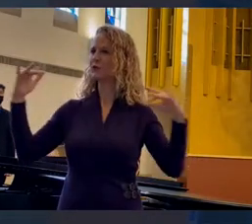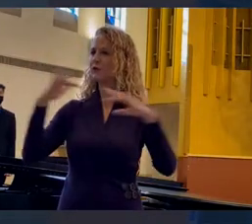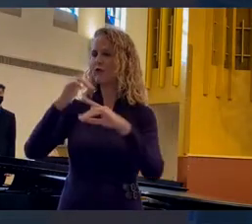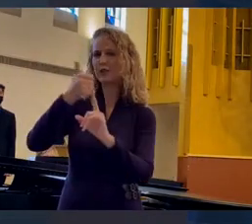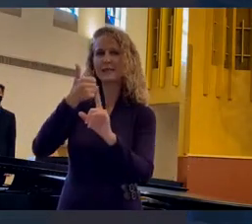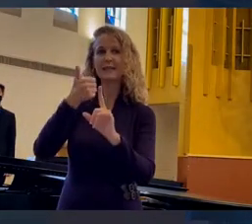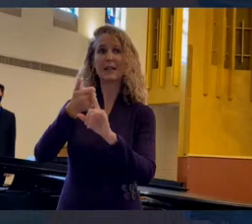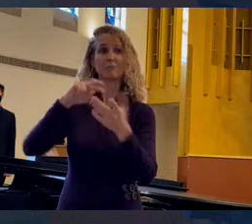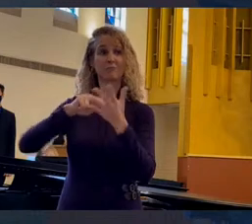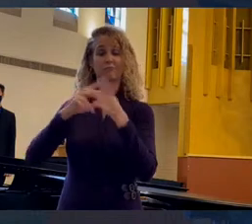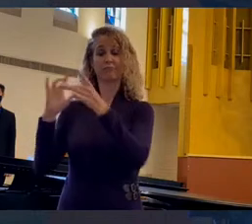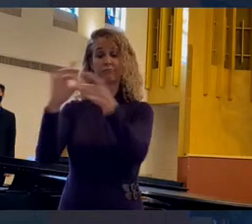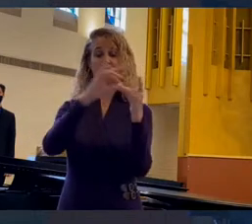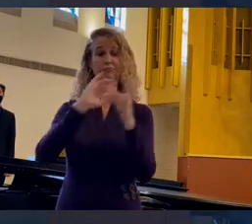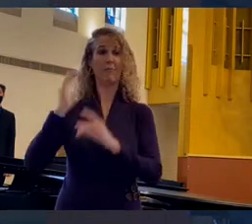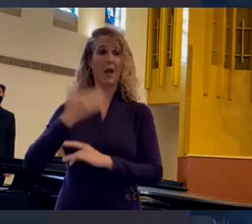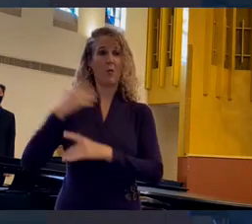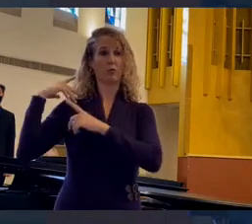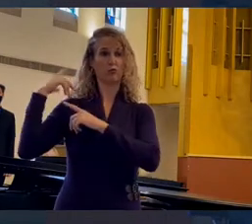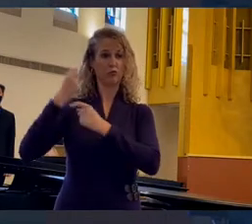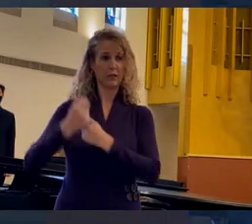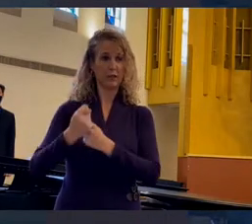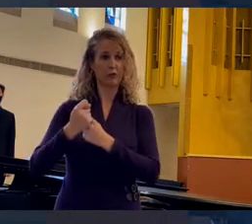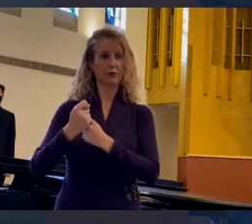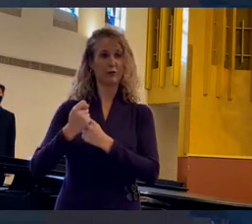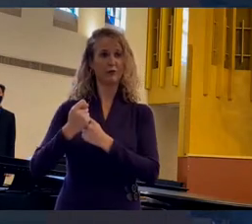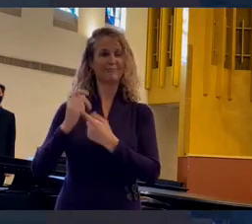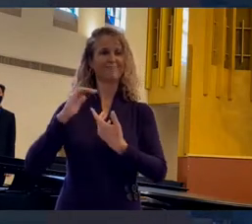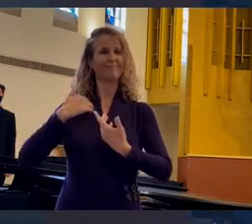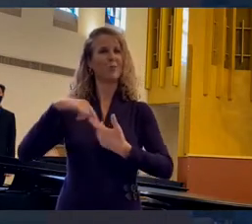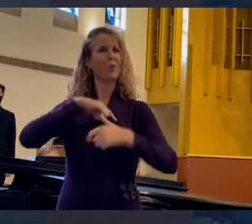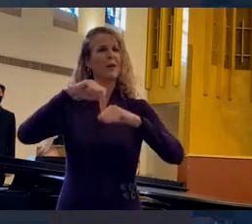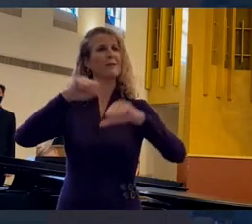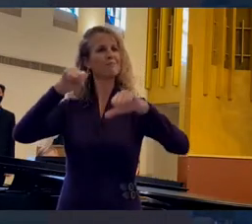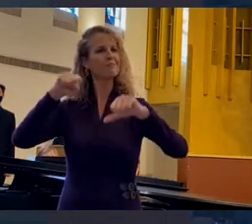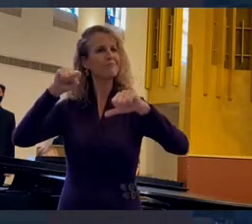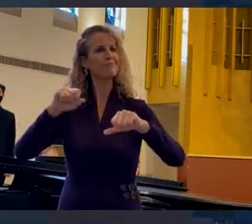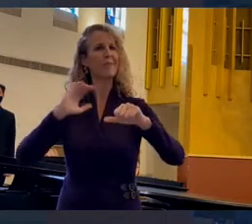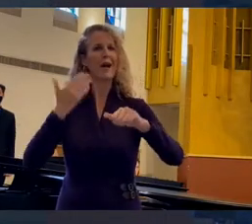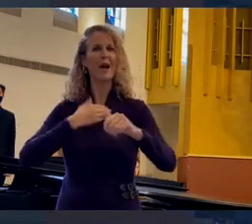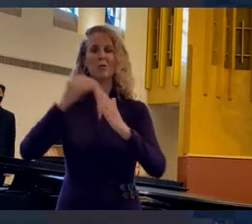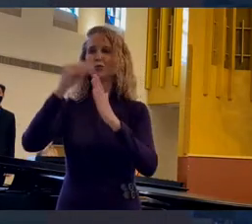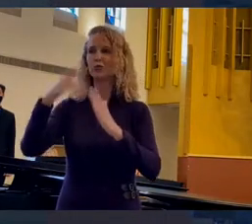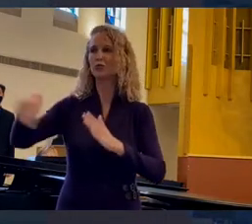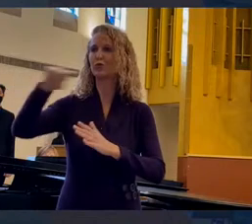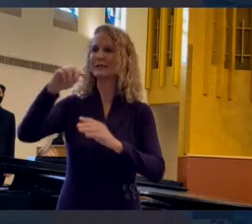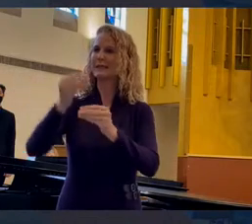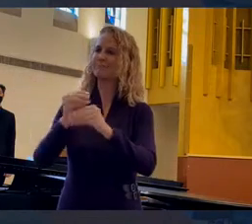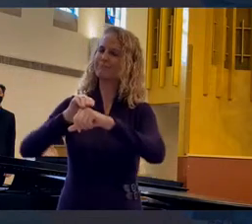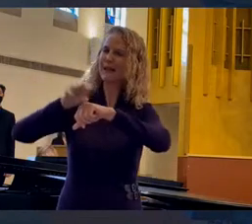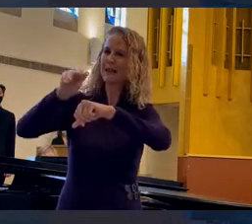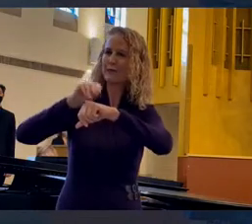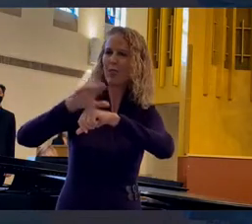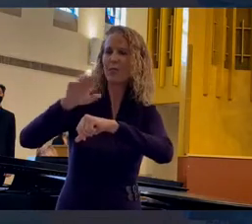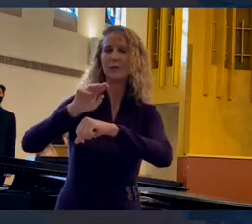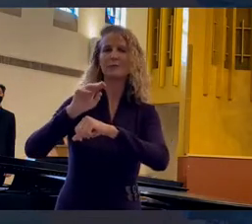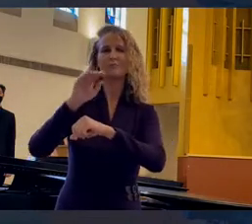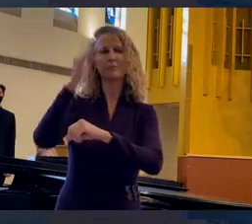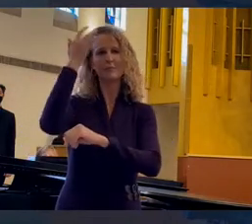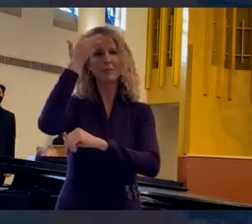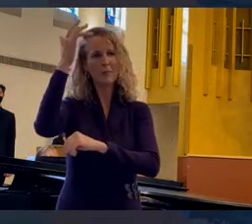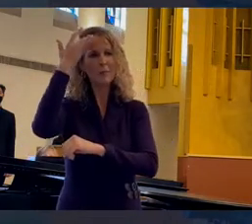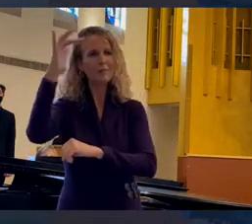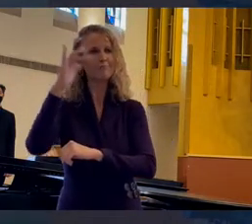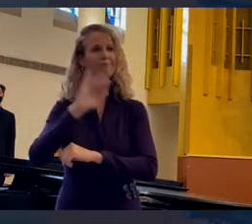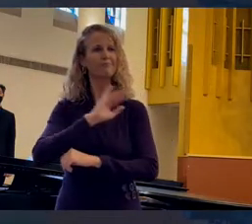diversity, united by the Jesuit traditions, strengthens our ability to shape our students intellectually, morally,